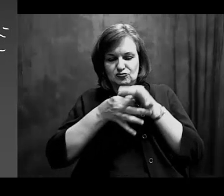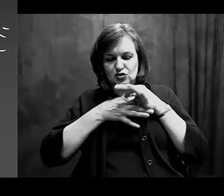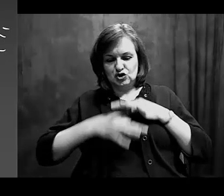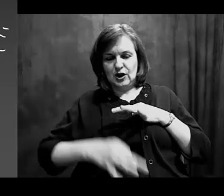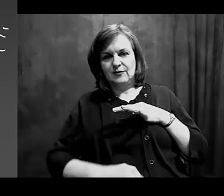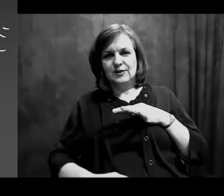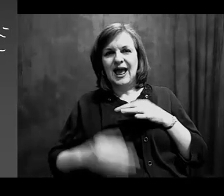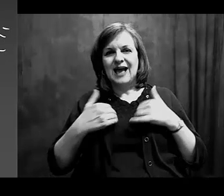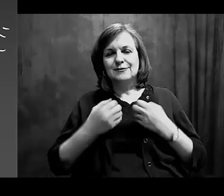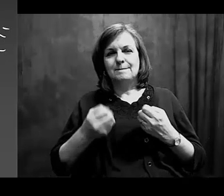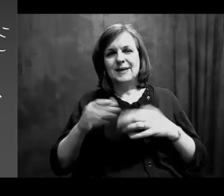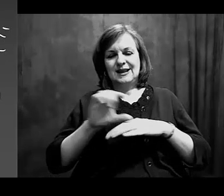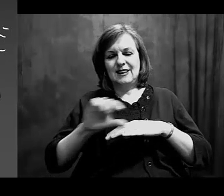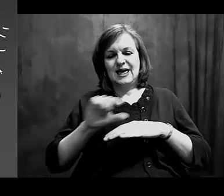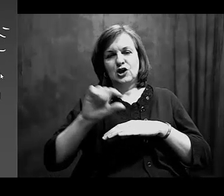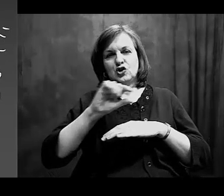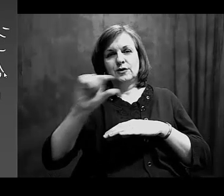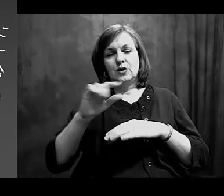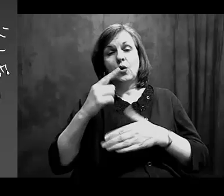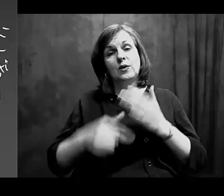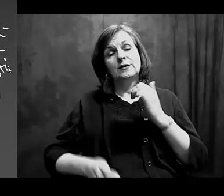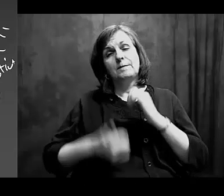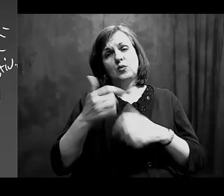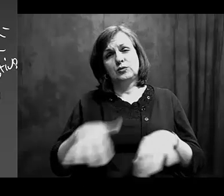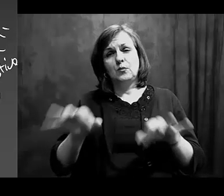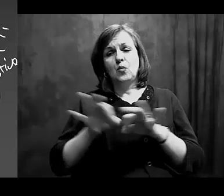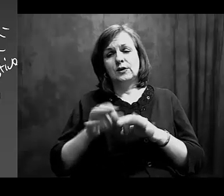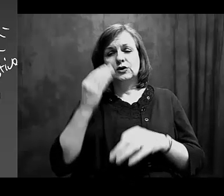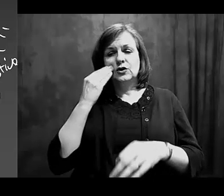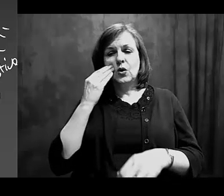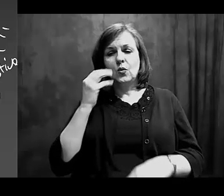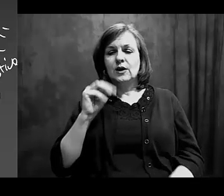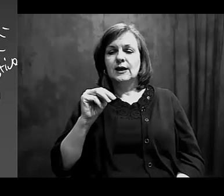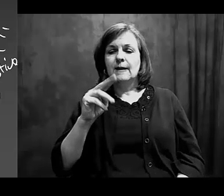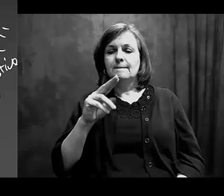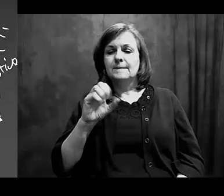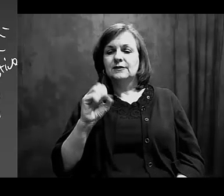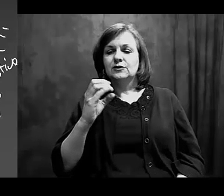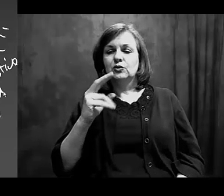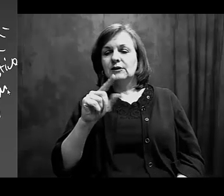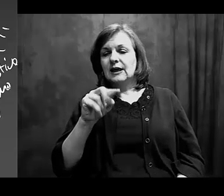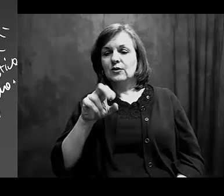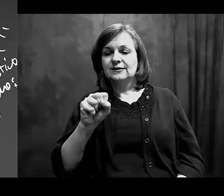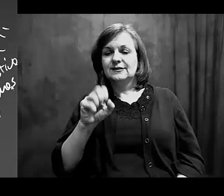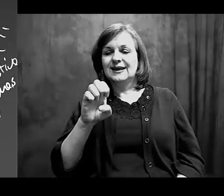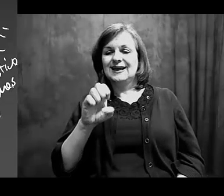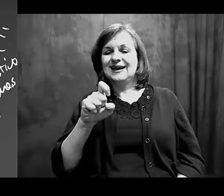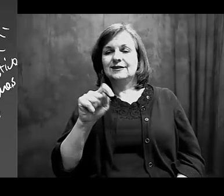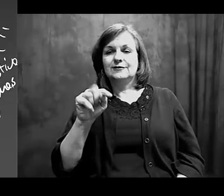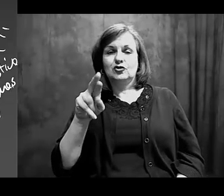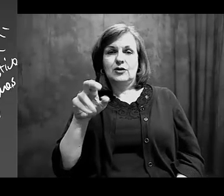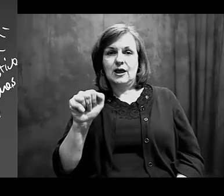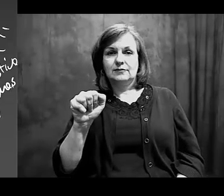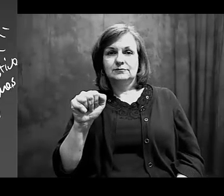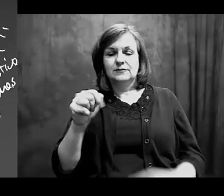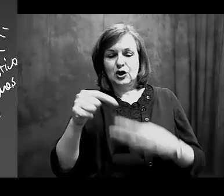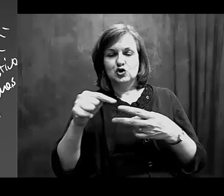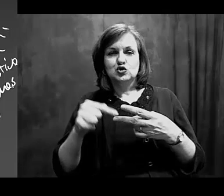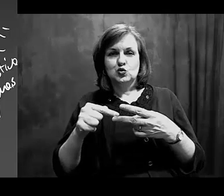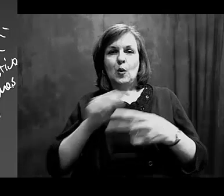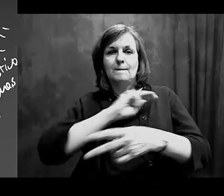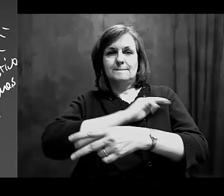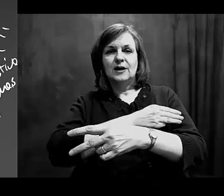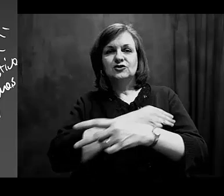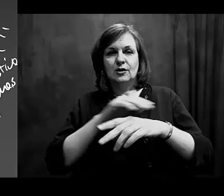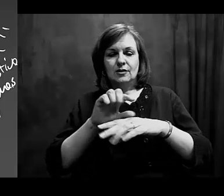It also produces digestive enzymes, and that's what we're interested in now. It's going to dump that at the beginning of the small intestine and help